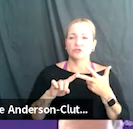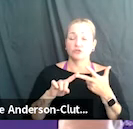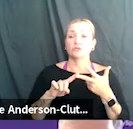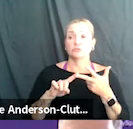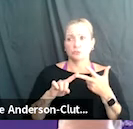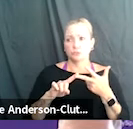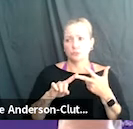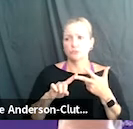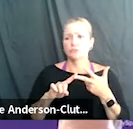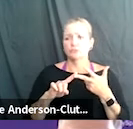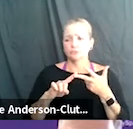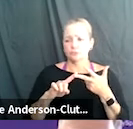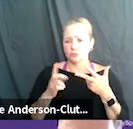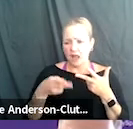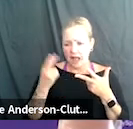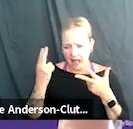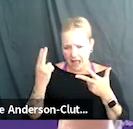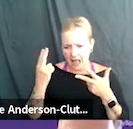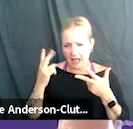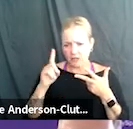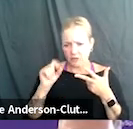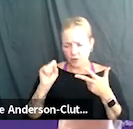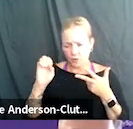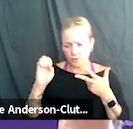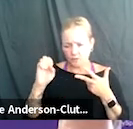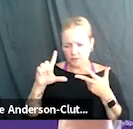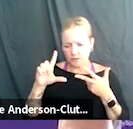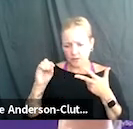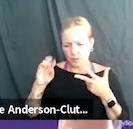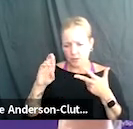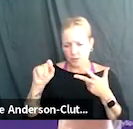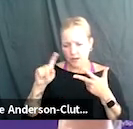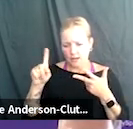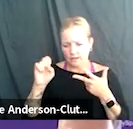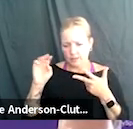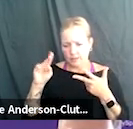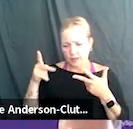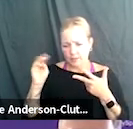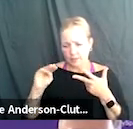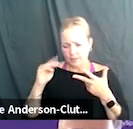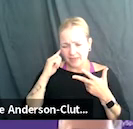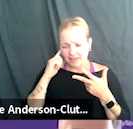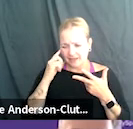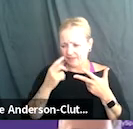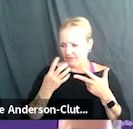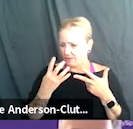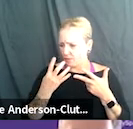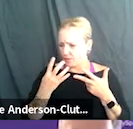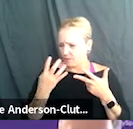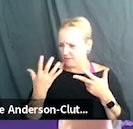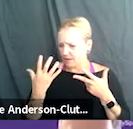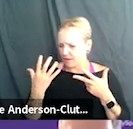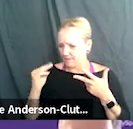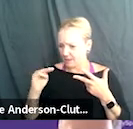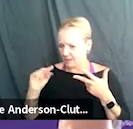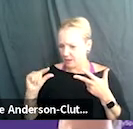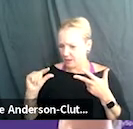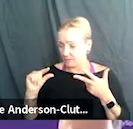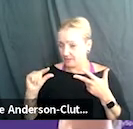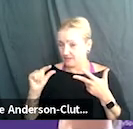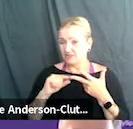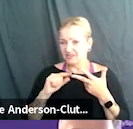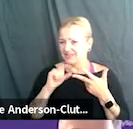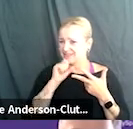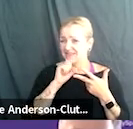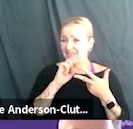of lorazepam. I think she's taken 5 or 6 milligrams a day, and she's 7 or 8 years old. And her